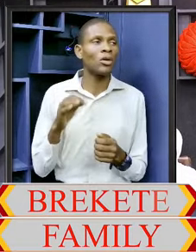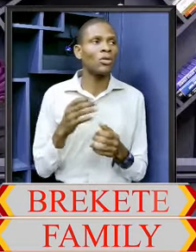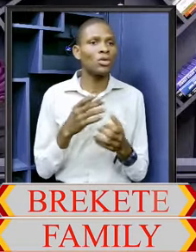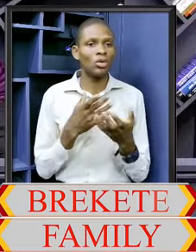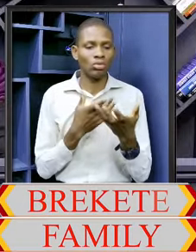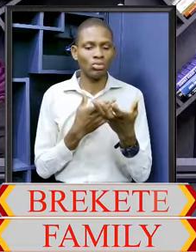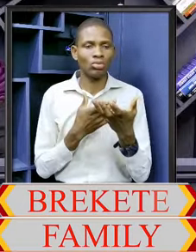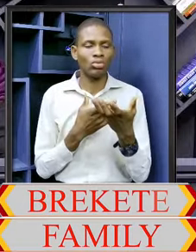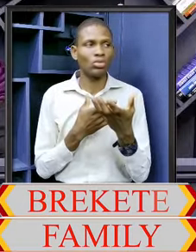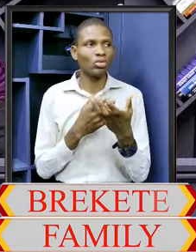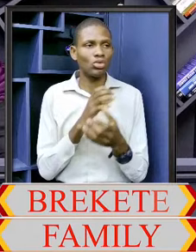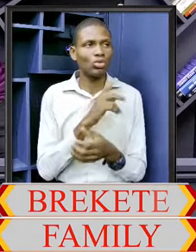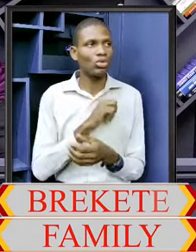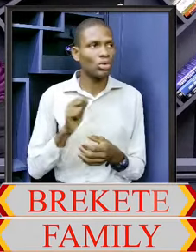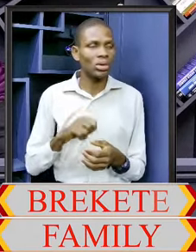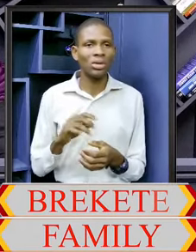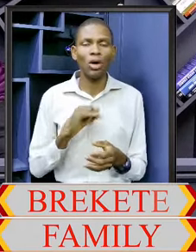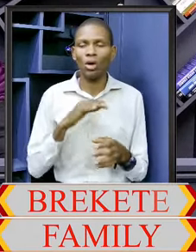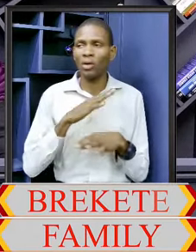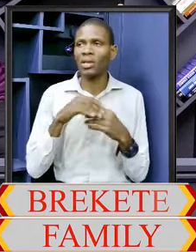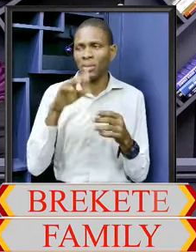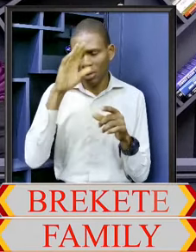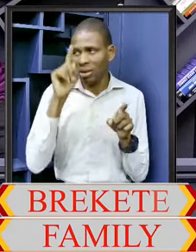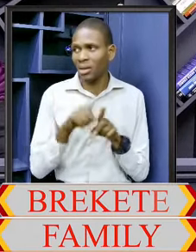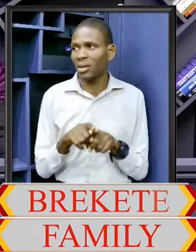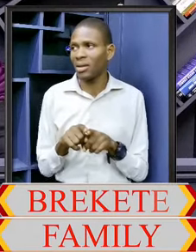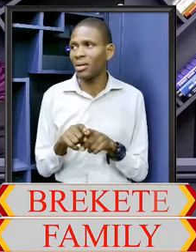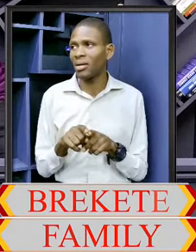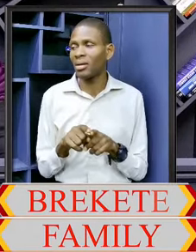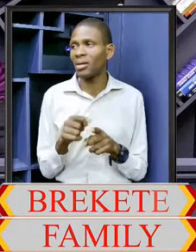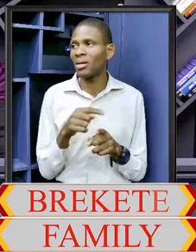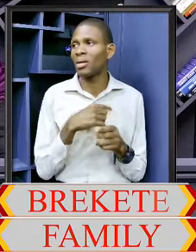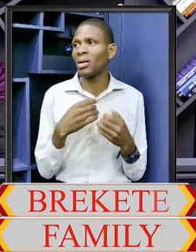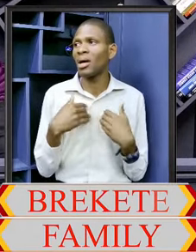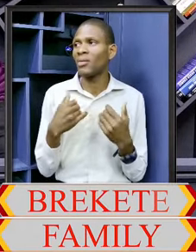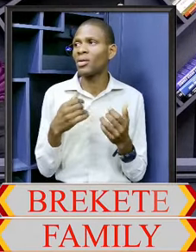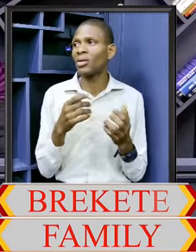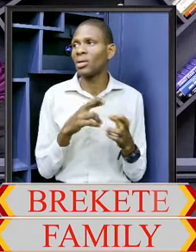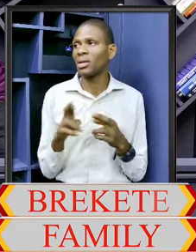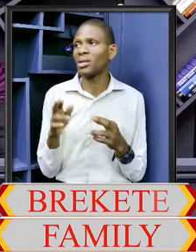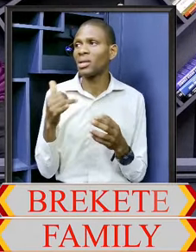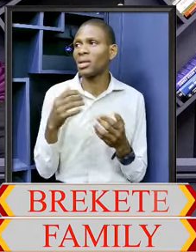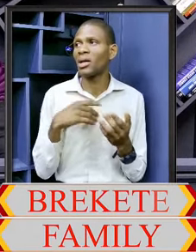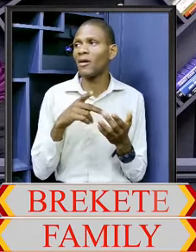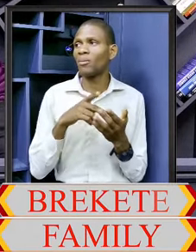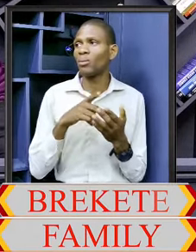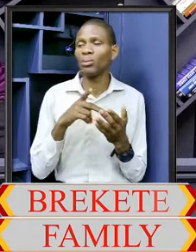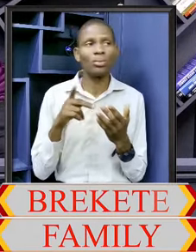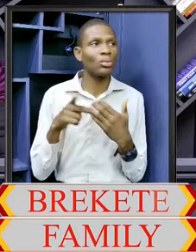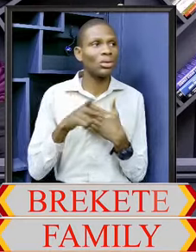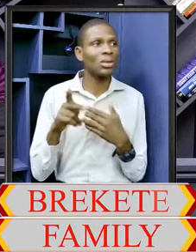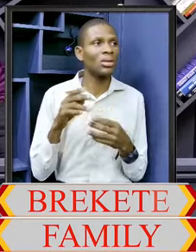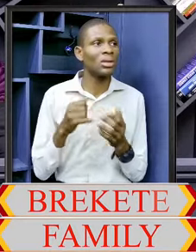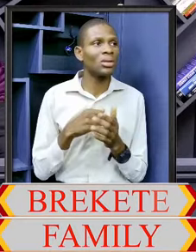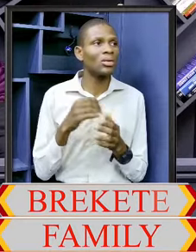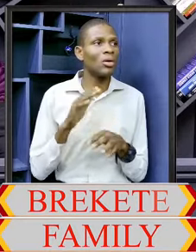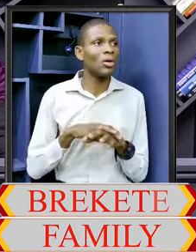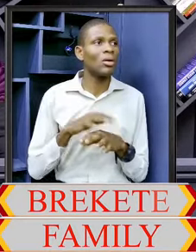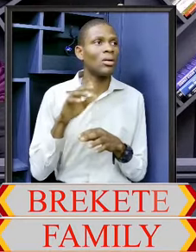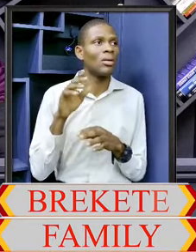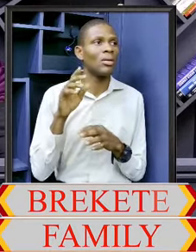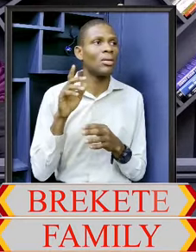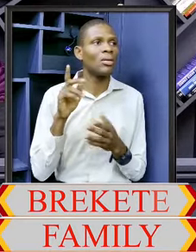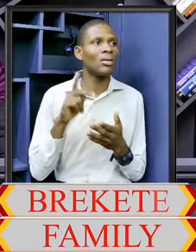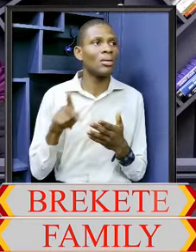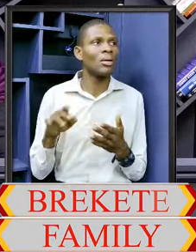members, all of them agree. I know she, I know believe you. Well, we have it already. They have posted it in platforms. No, I know believe